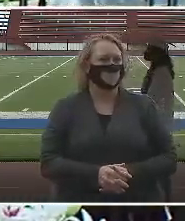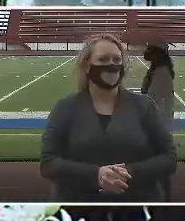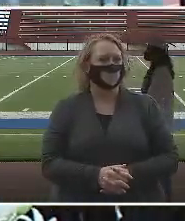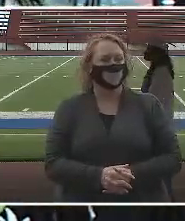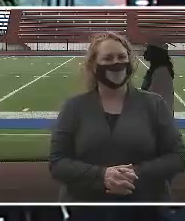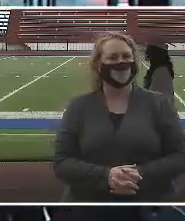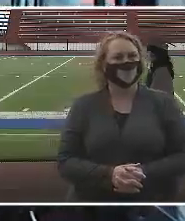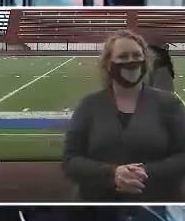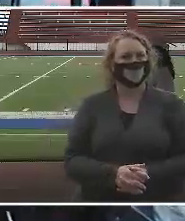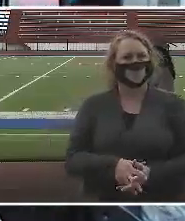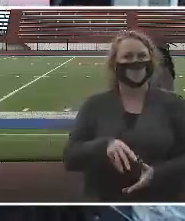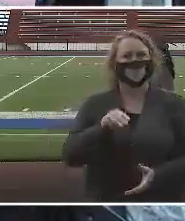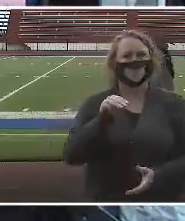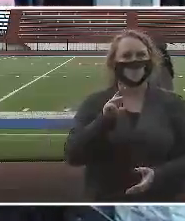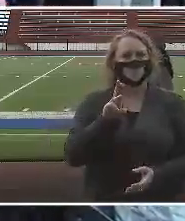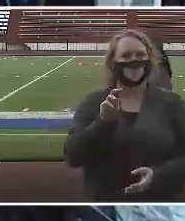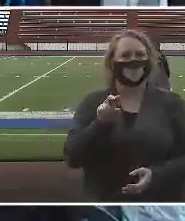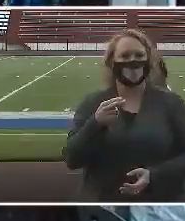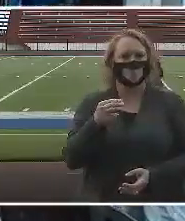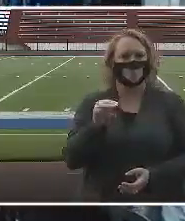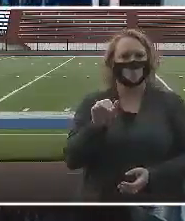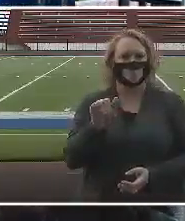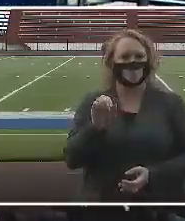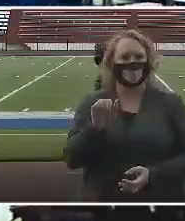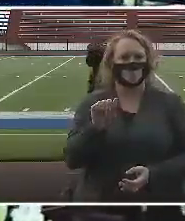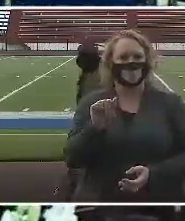Muna Mahmoud.